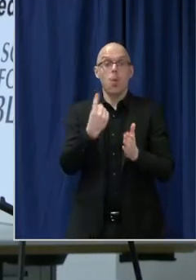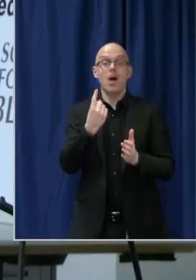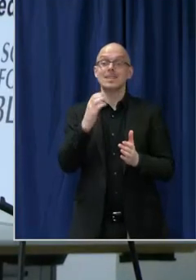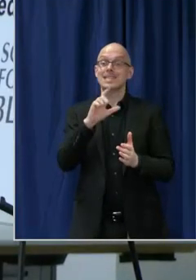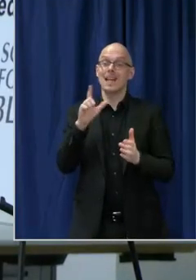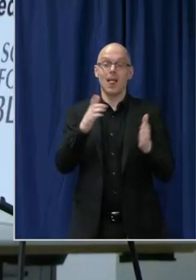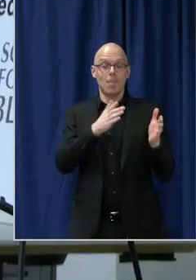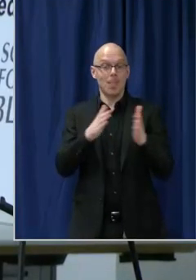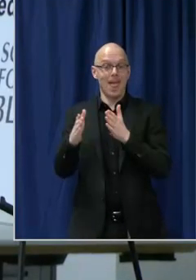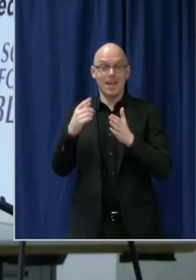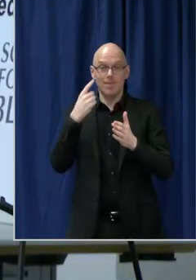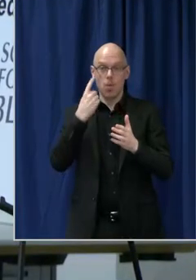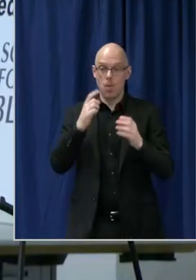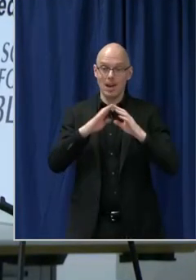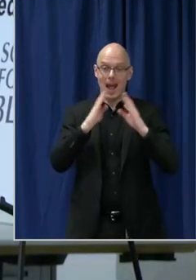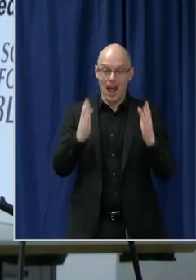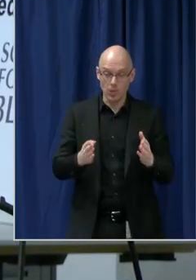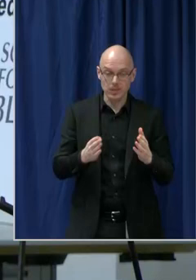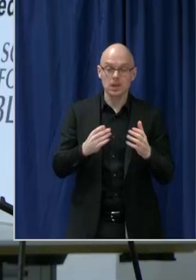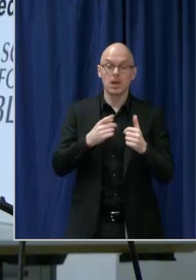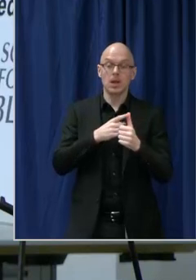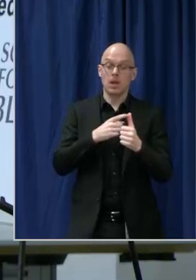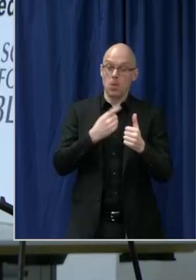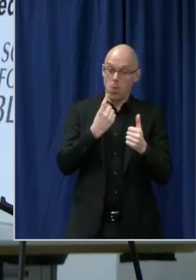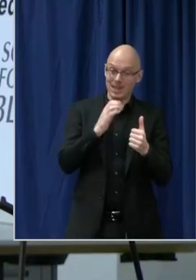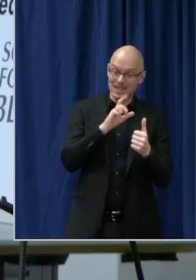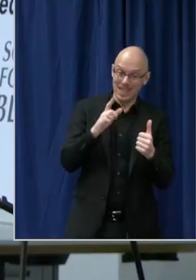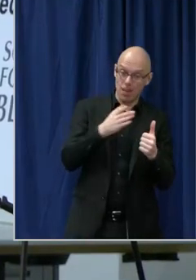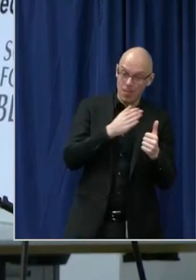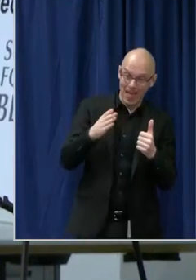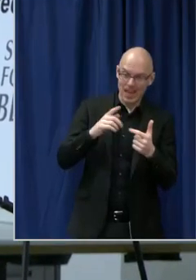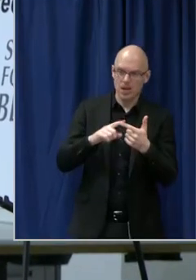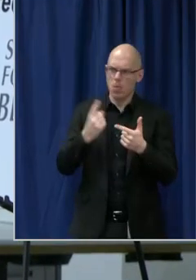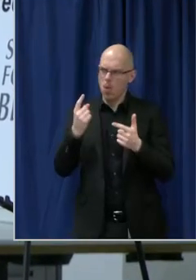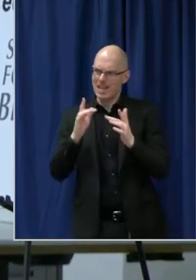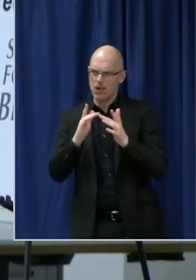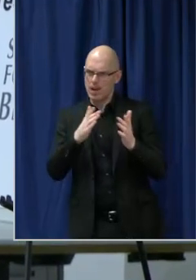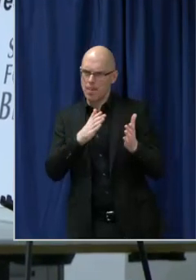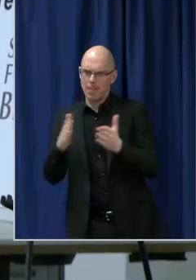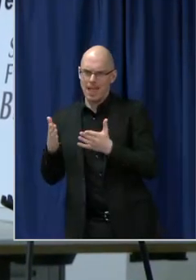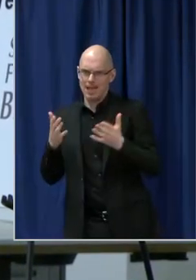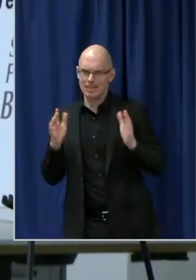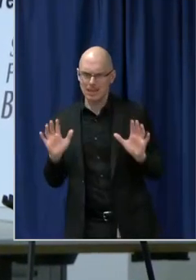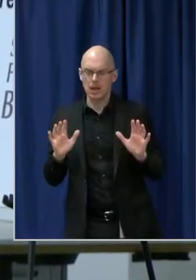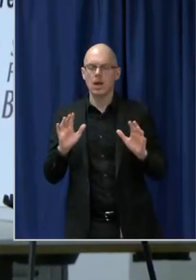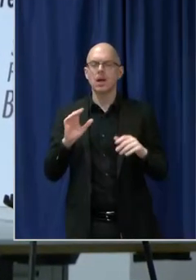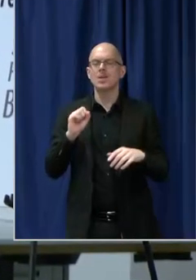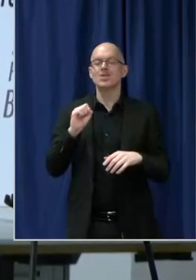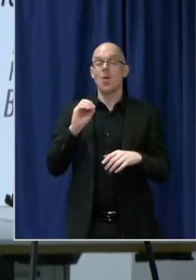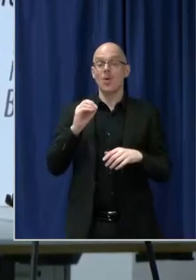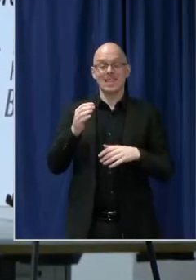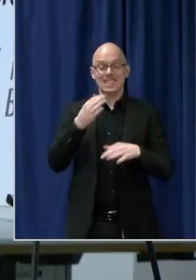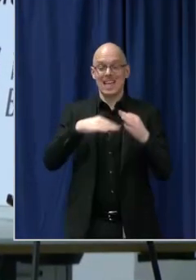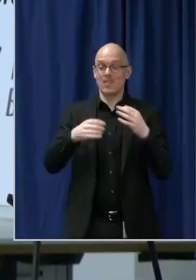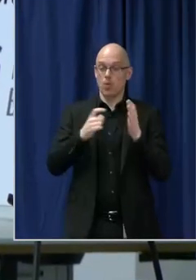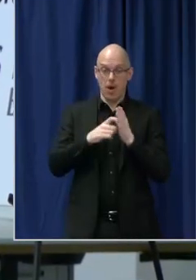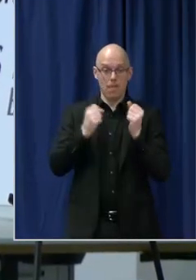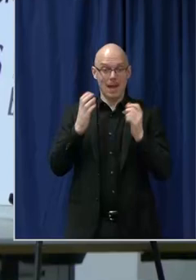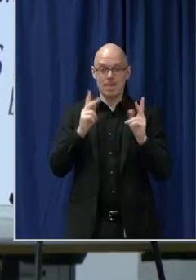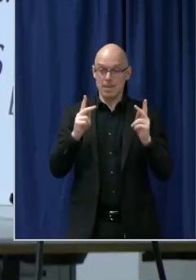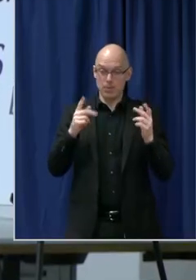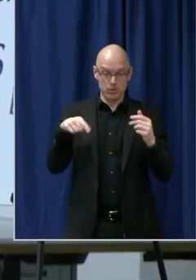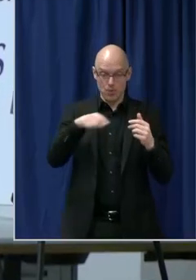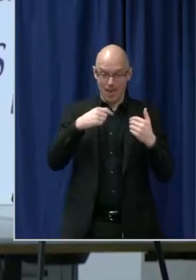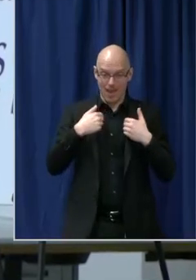also have an internet plan. So rather than requiring multiple people in this household to have cellular plans and internet